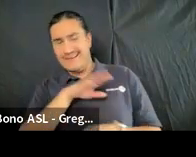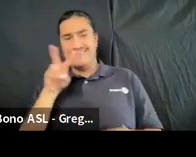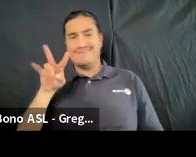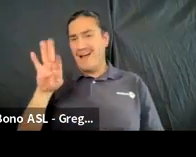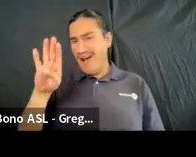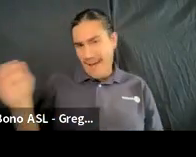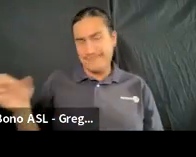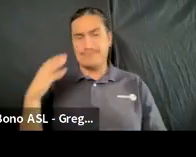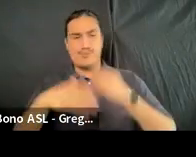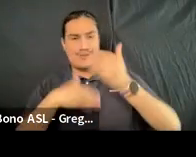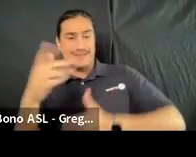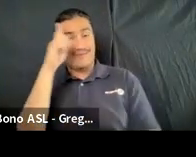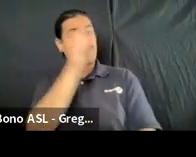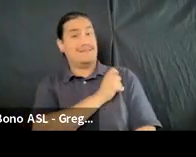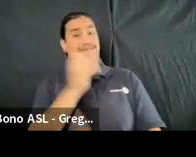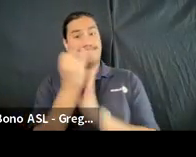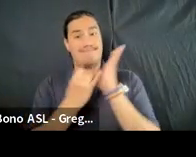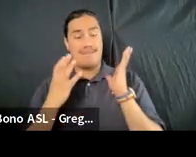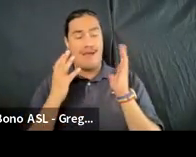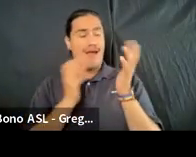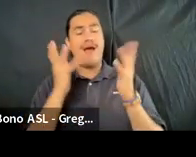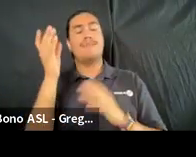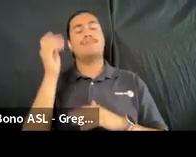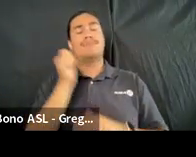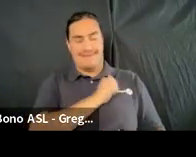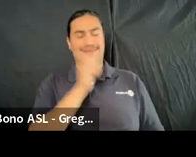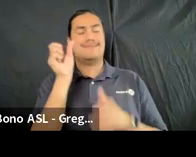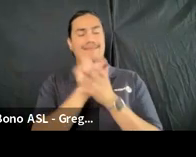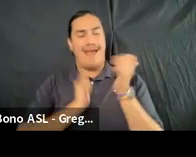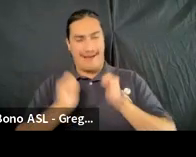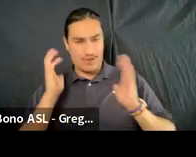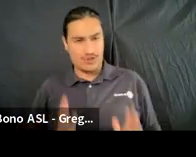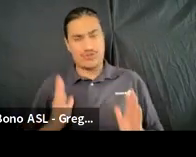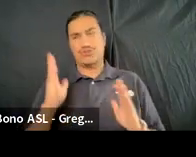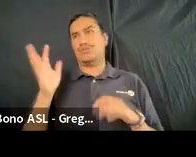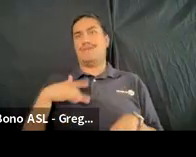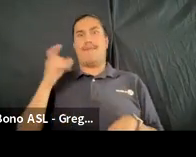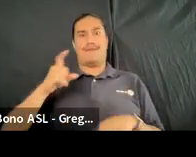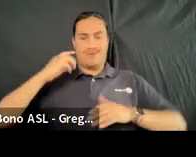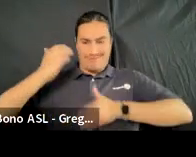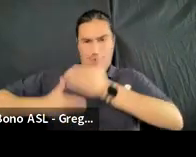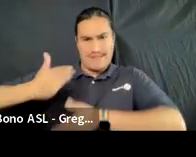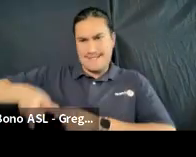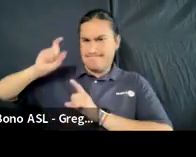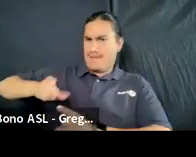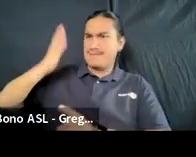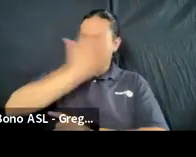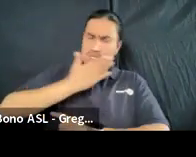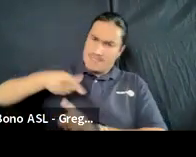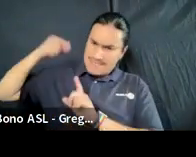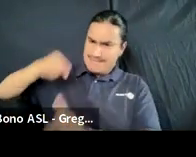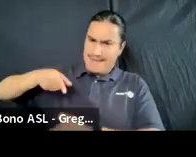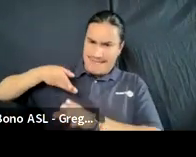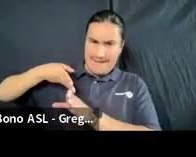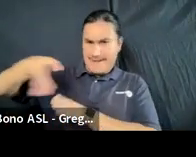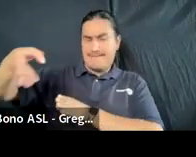an actor, I felt like I had to have a process that was maybe rooted in an anglicized way of making art that wasn't unique to